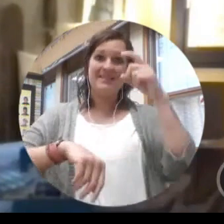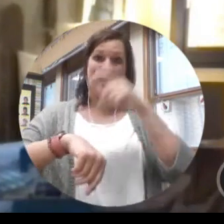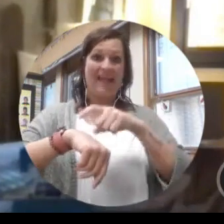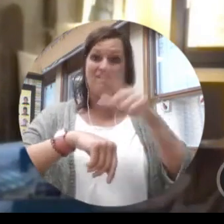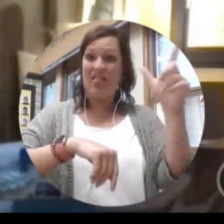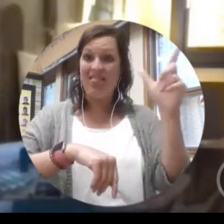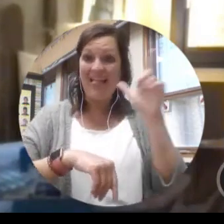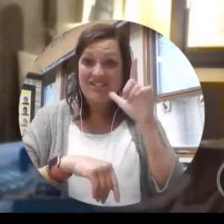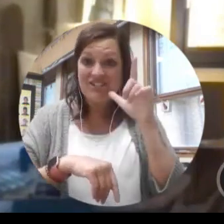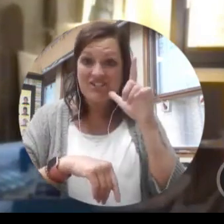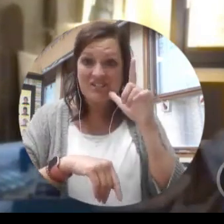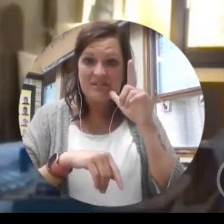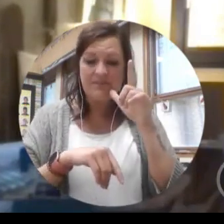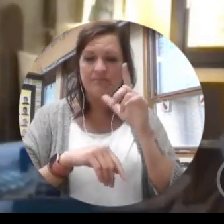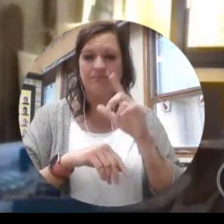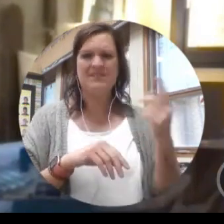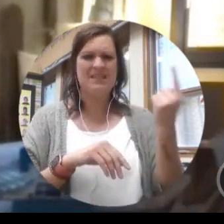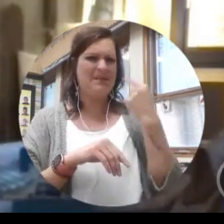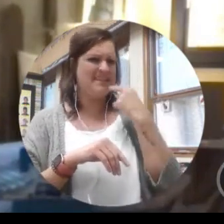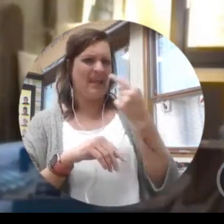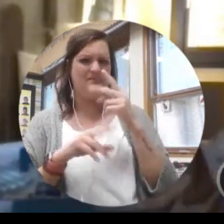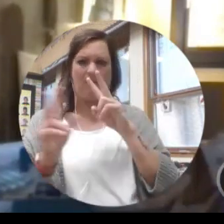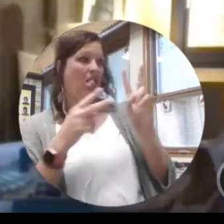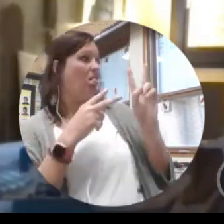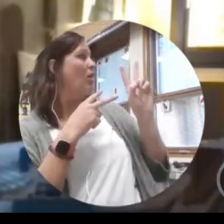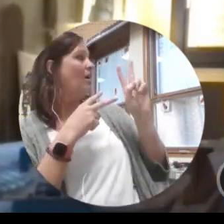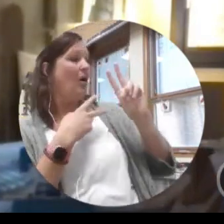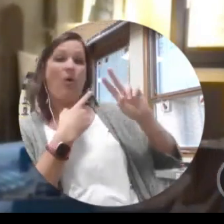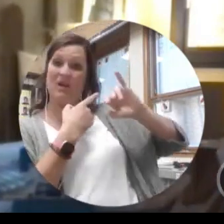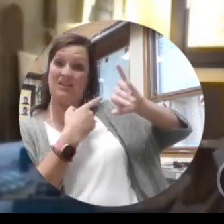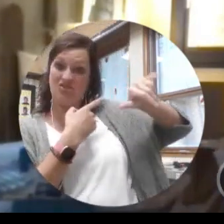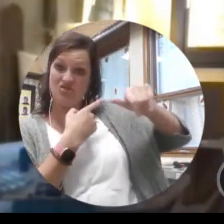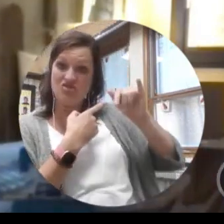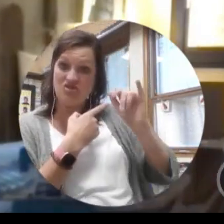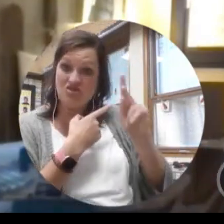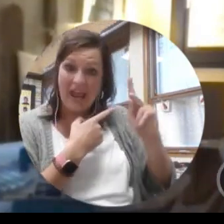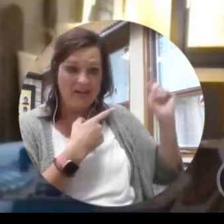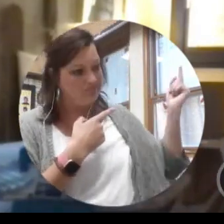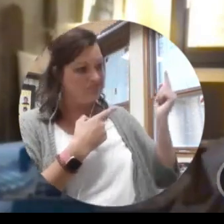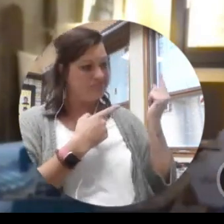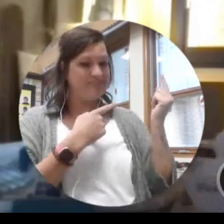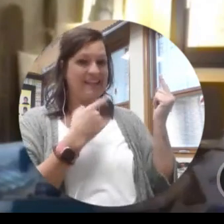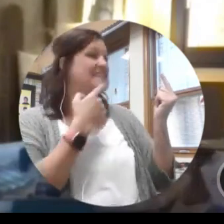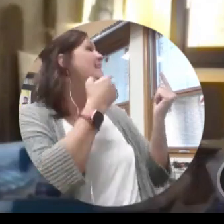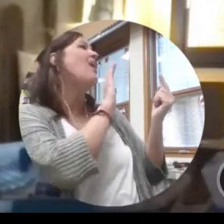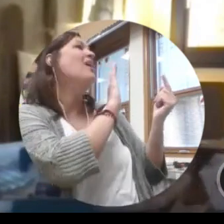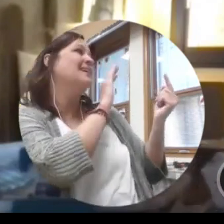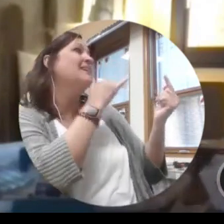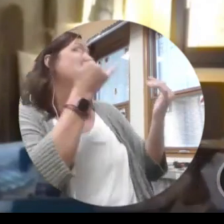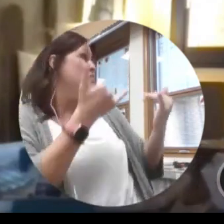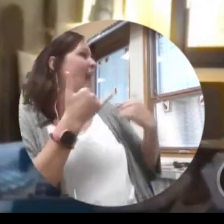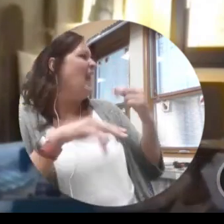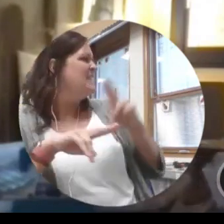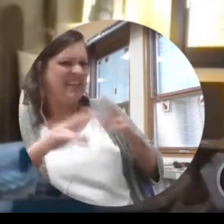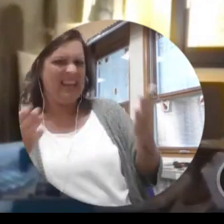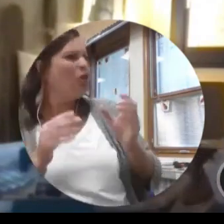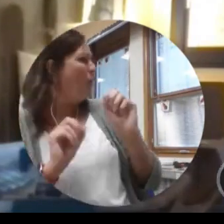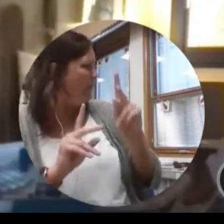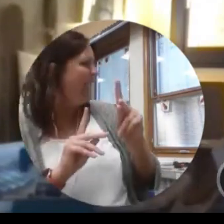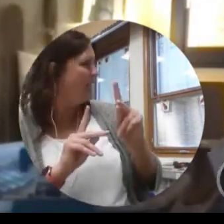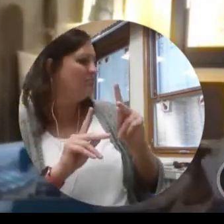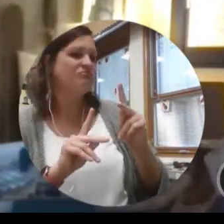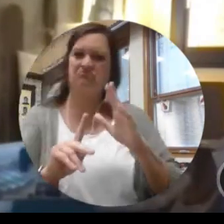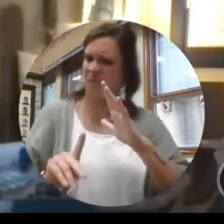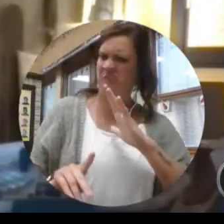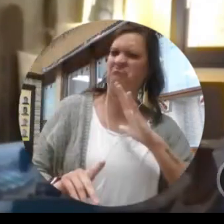me. I turned around. Oh, hey, Jack. Today I'm sitting here, okay? Yes. He didn't seem upset, but as he walked away, I